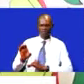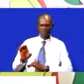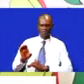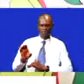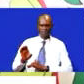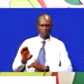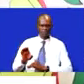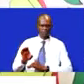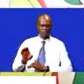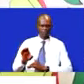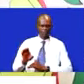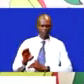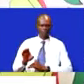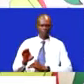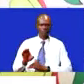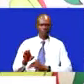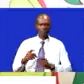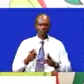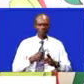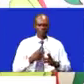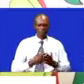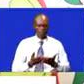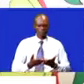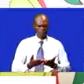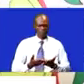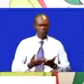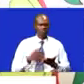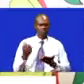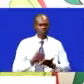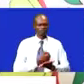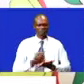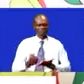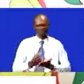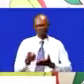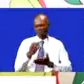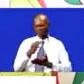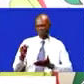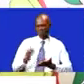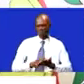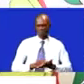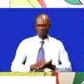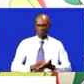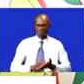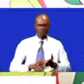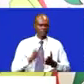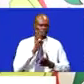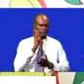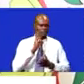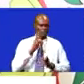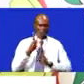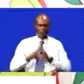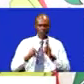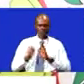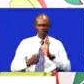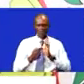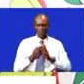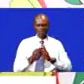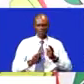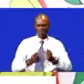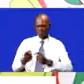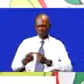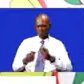Commission, and then approval of water policy guideline that will be